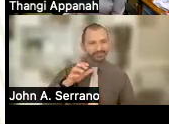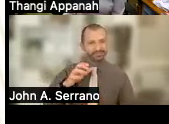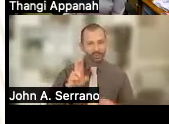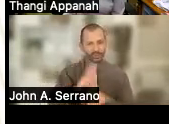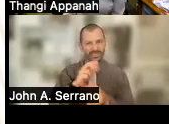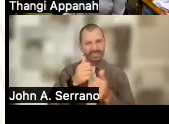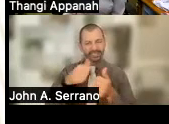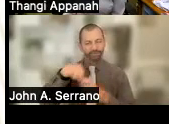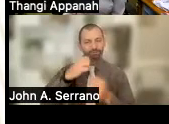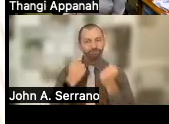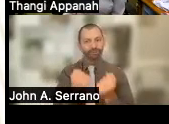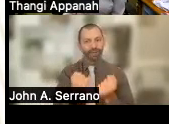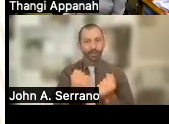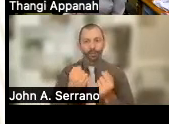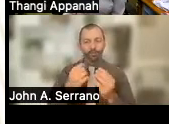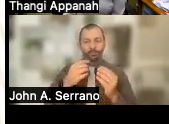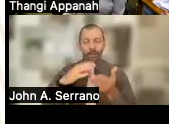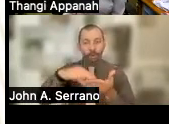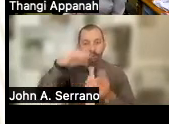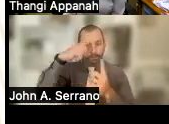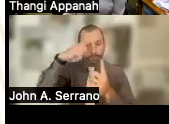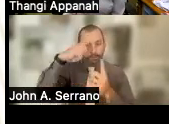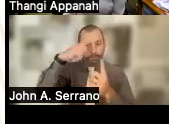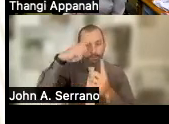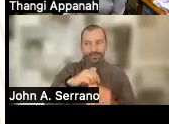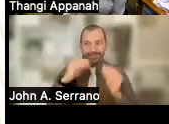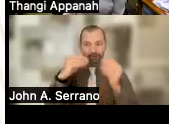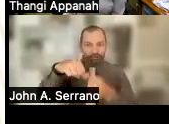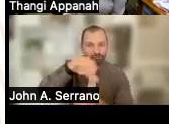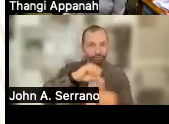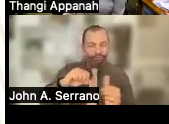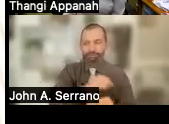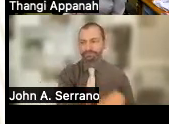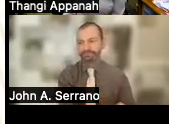And that's really what the professional learning communities are geared at doing.